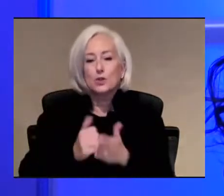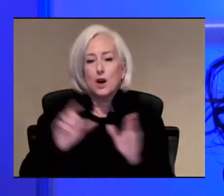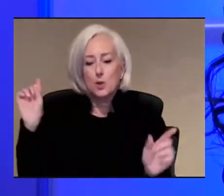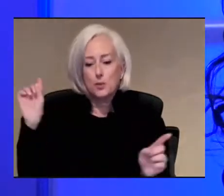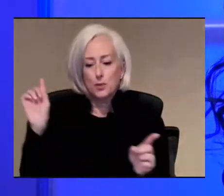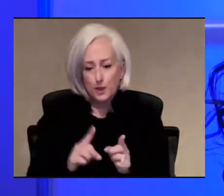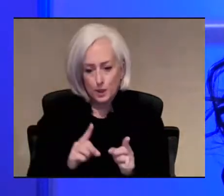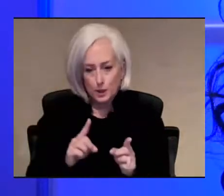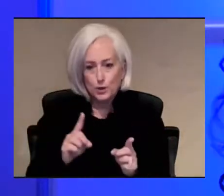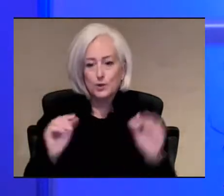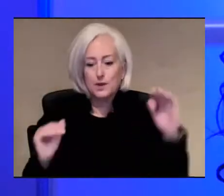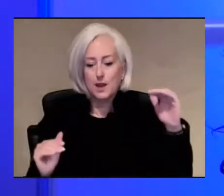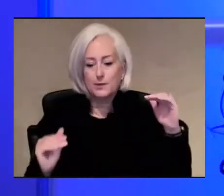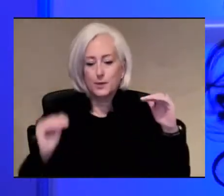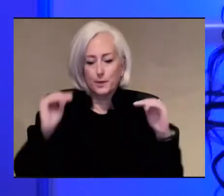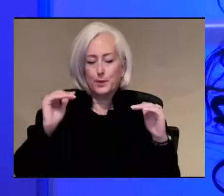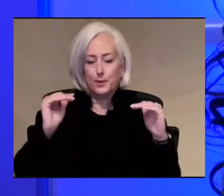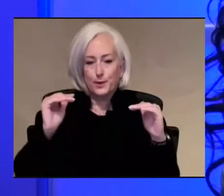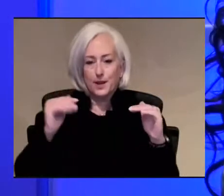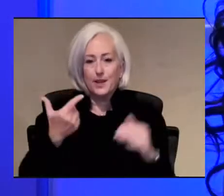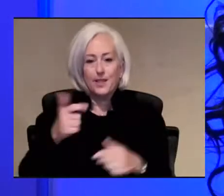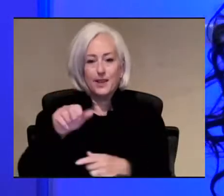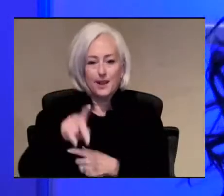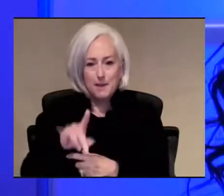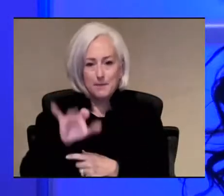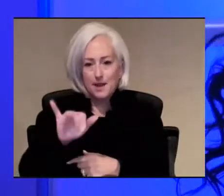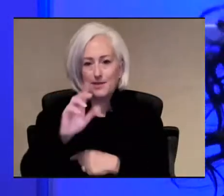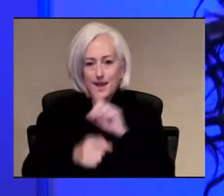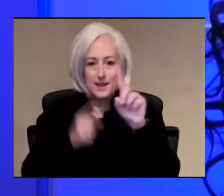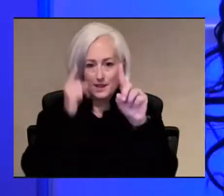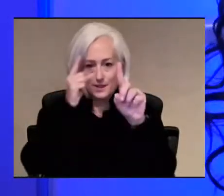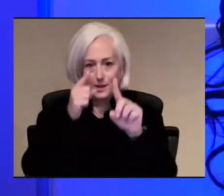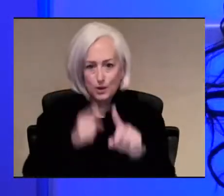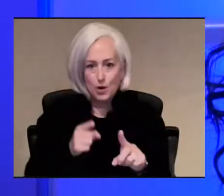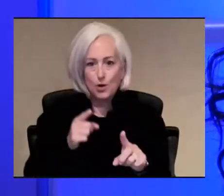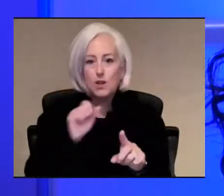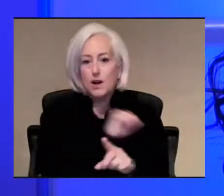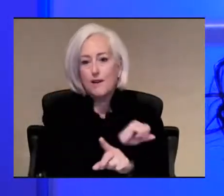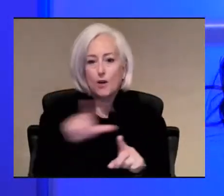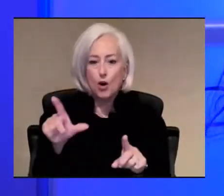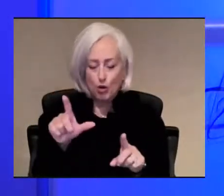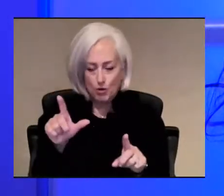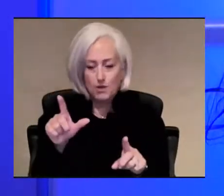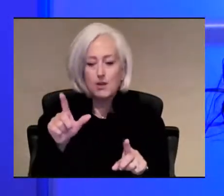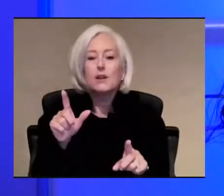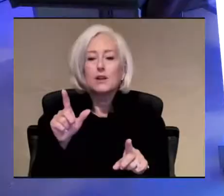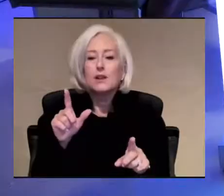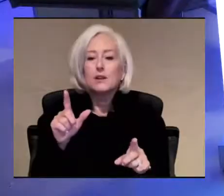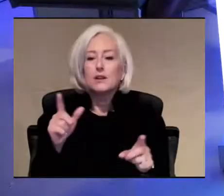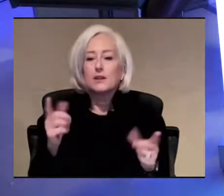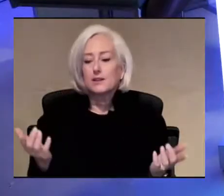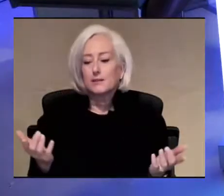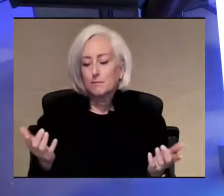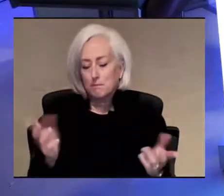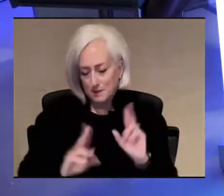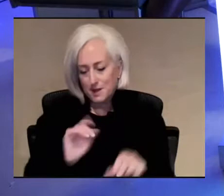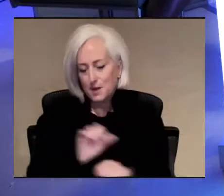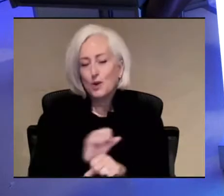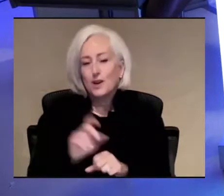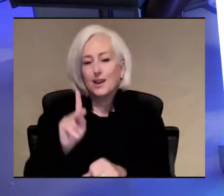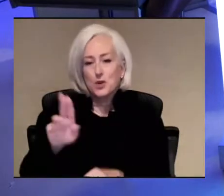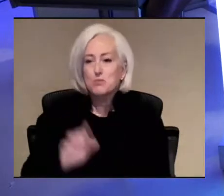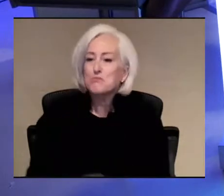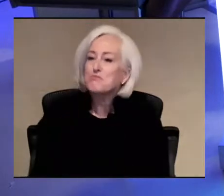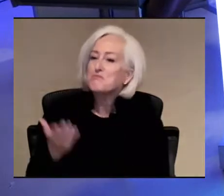gaps, which is a goal of I believe all of us here. Yeah. Dr. Smith. I would